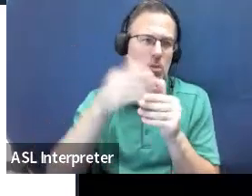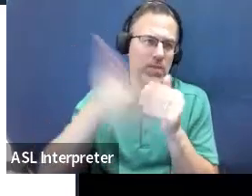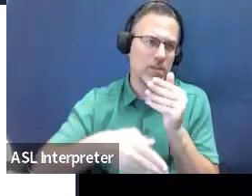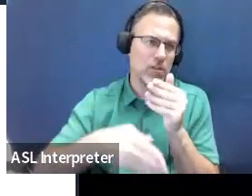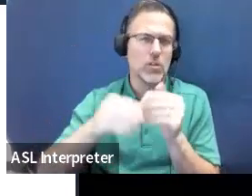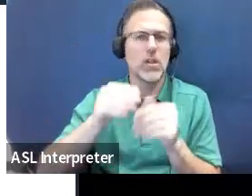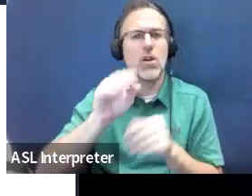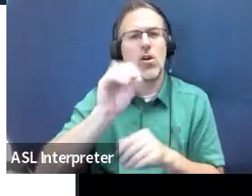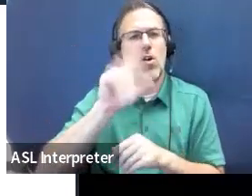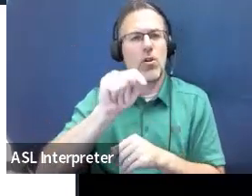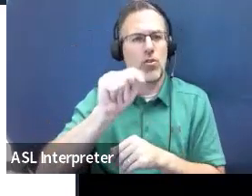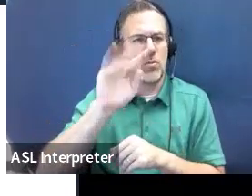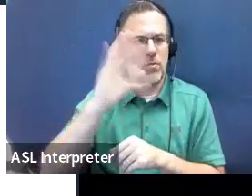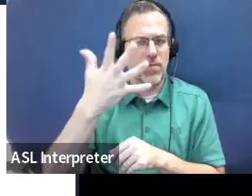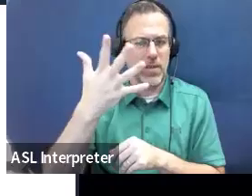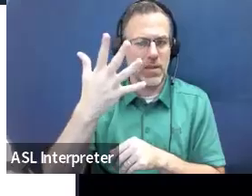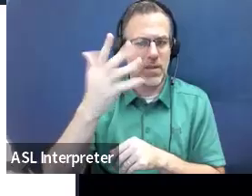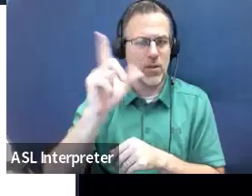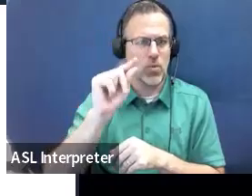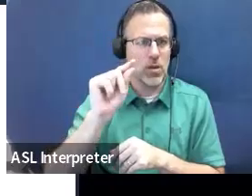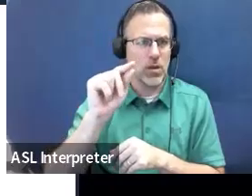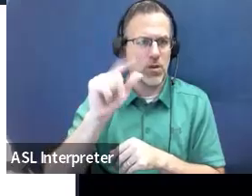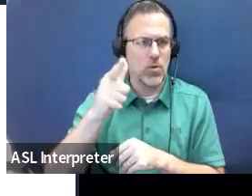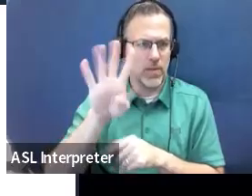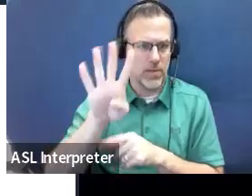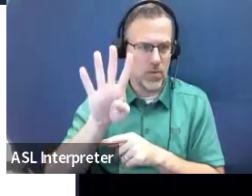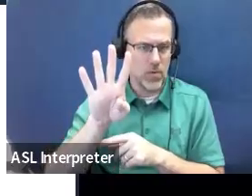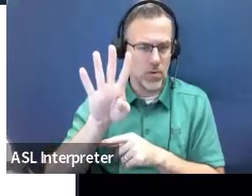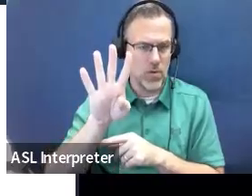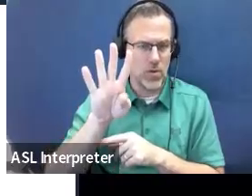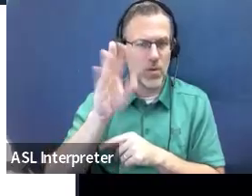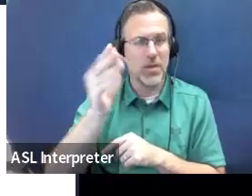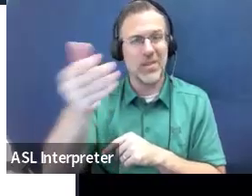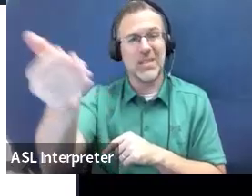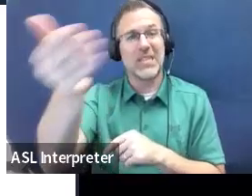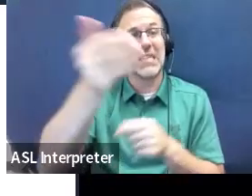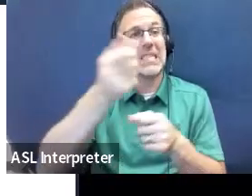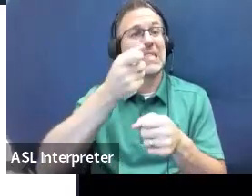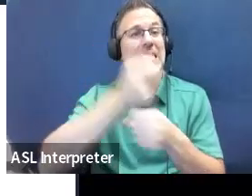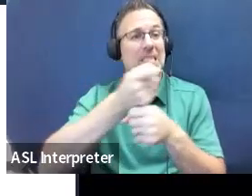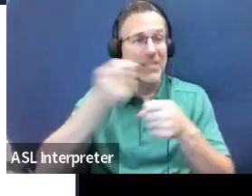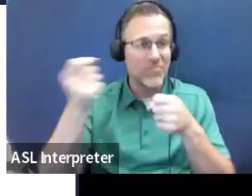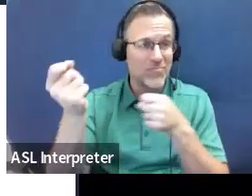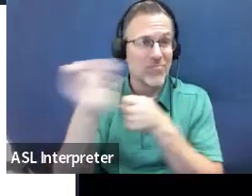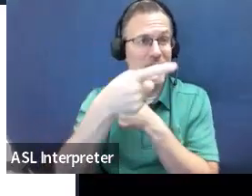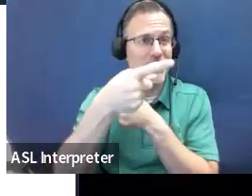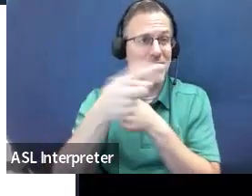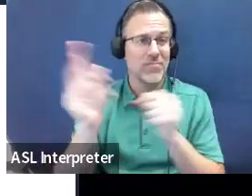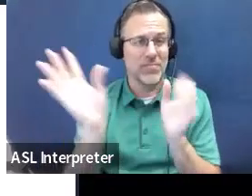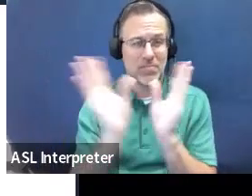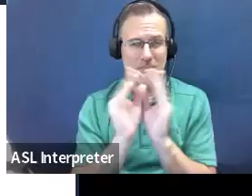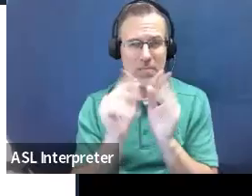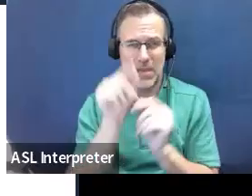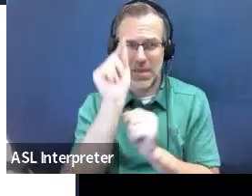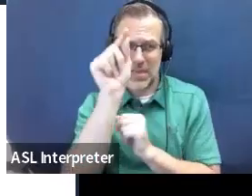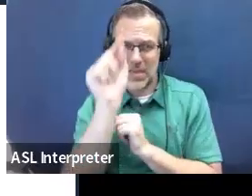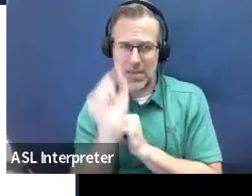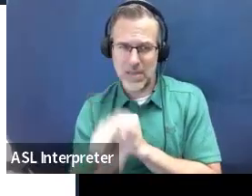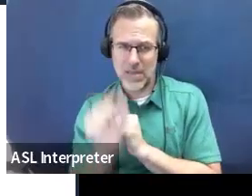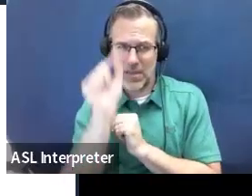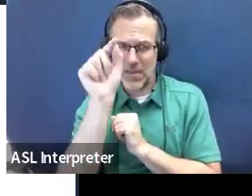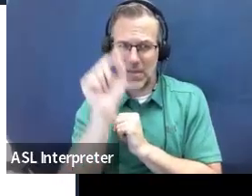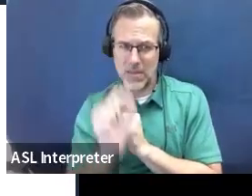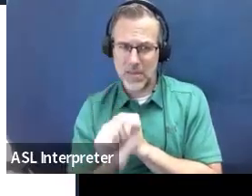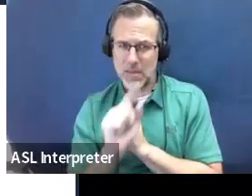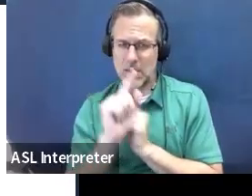on 10/5/24. So then we look at the date of the next annual and we make sure that it doesn't go over